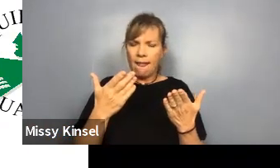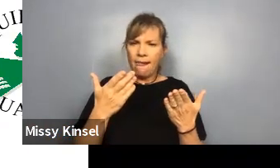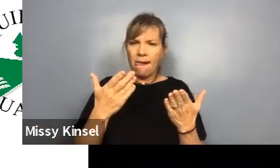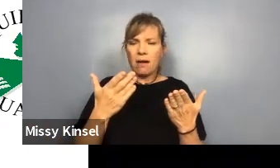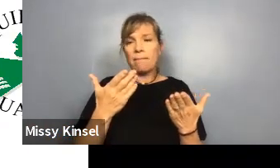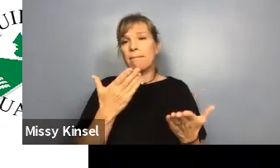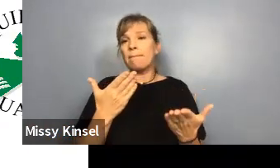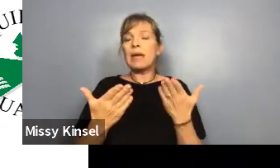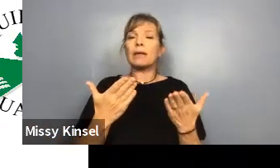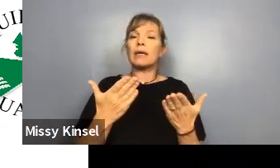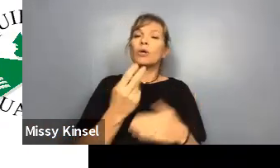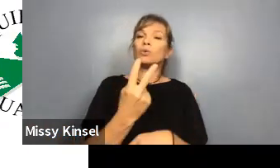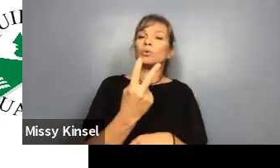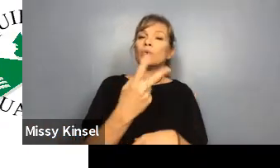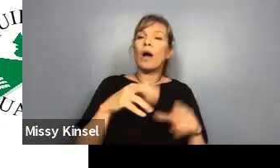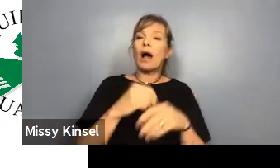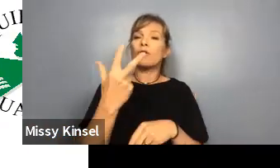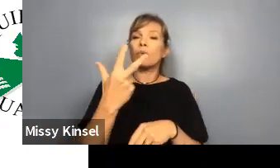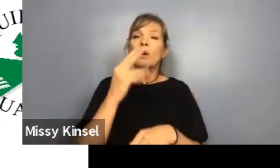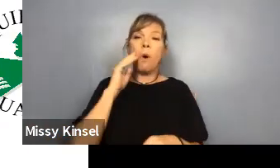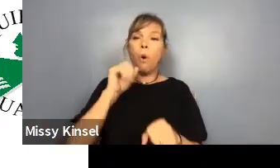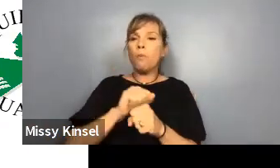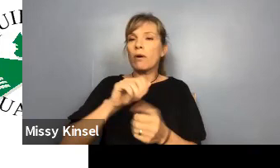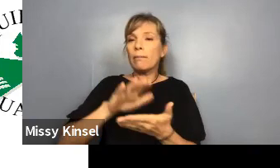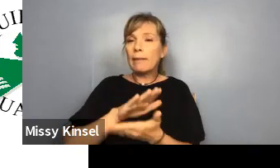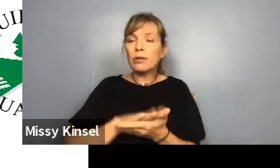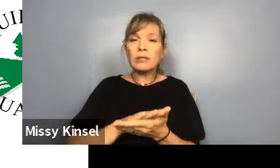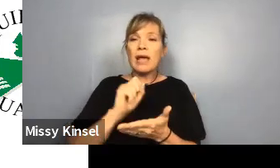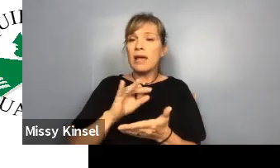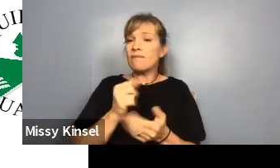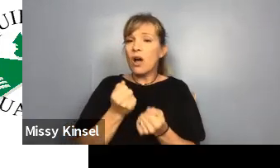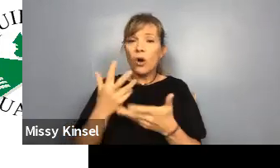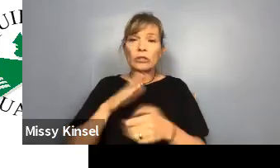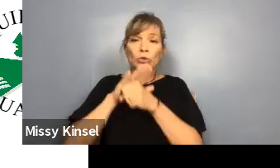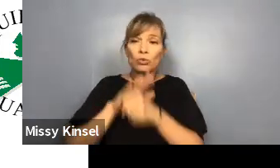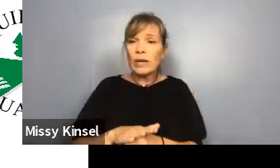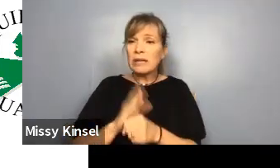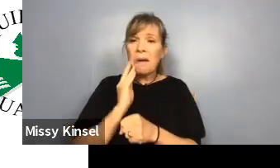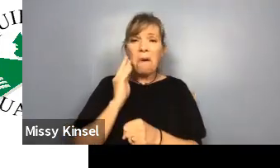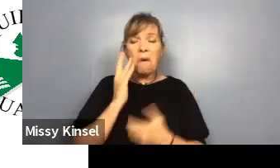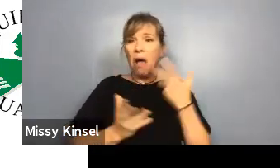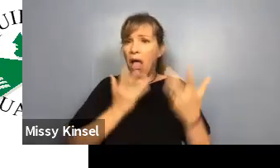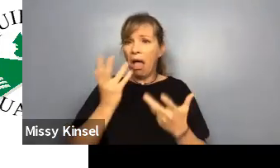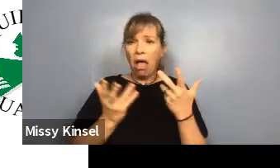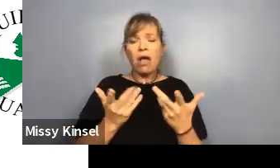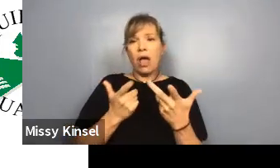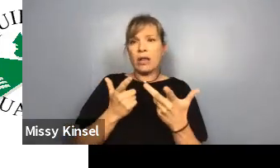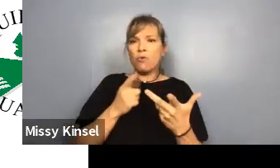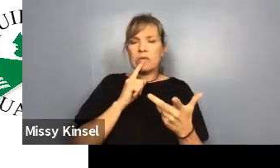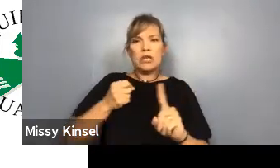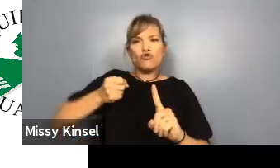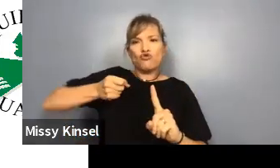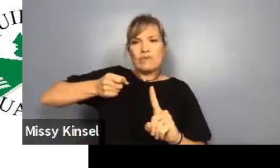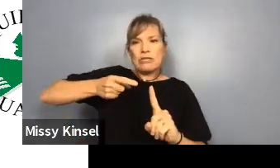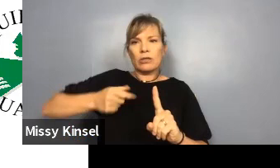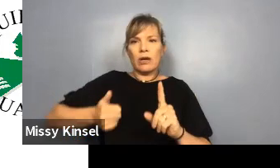only do 2 out of 3 of the homework assignments, you know, if it's causing a lot of stress at home and really triggering his